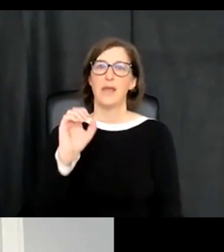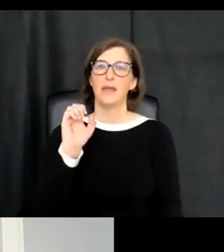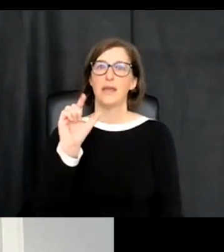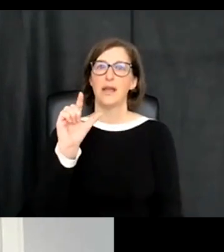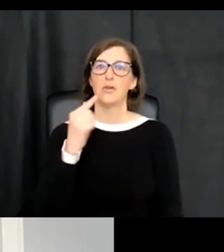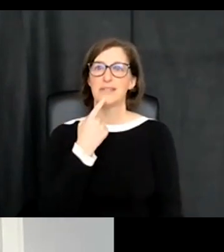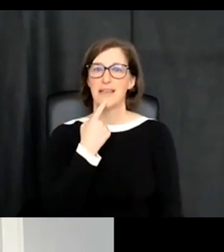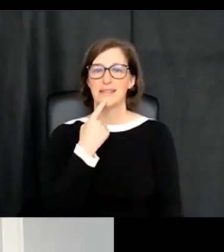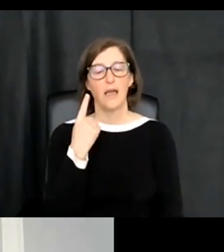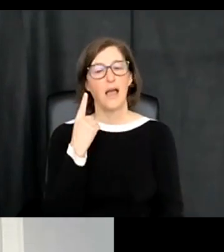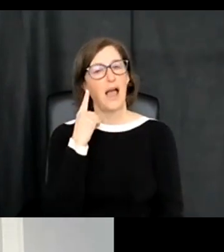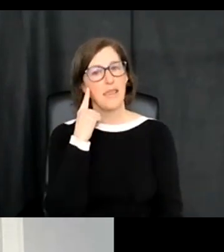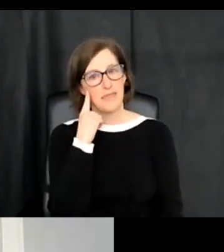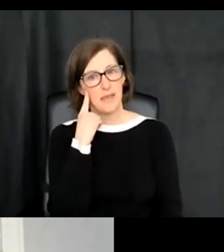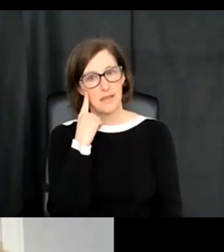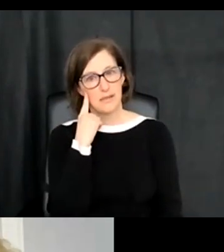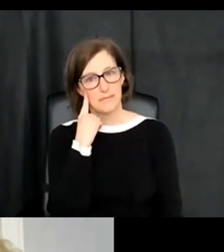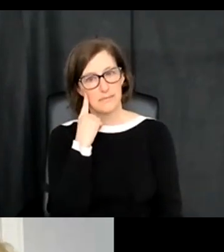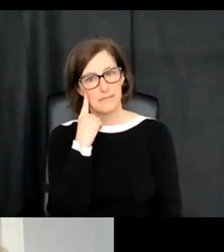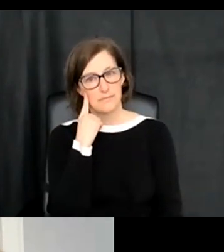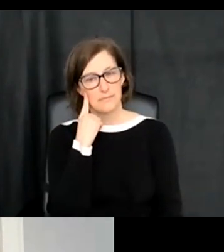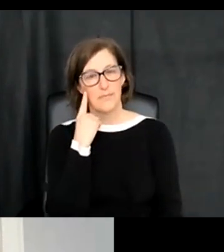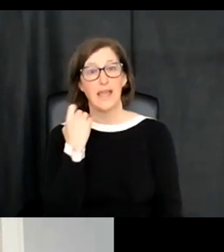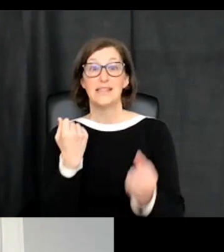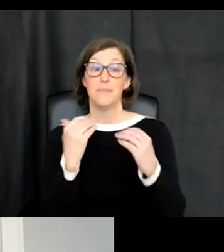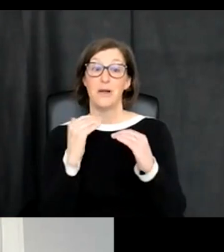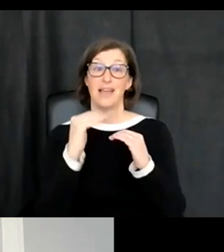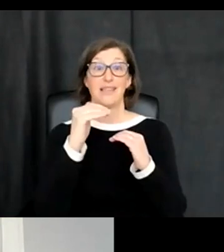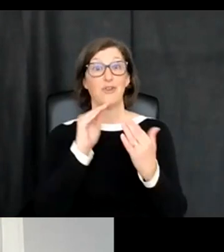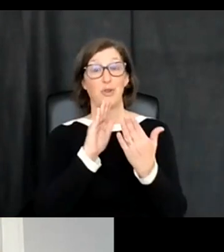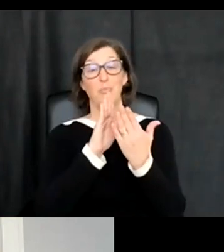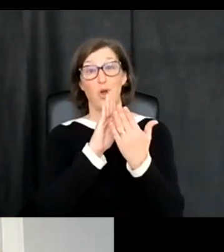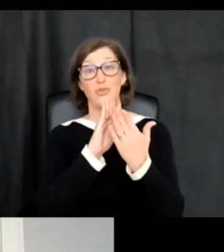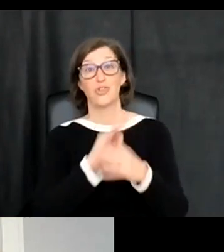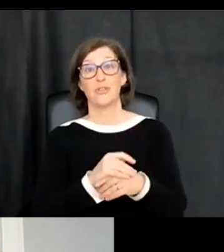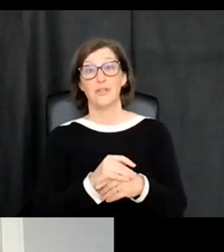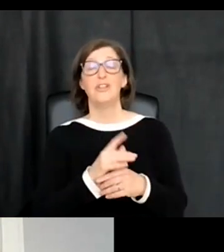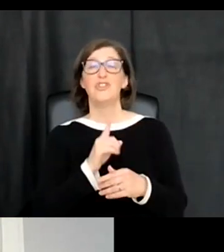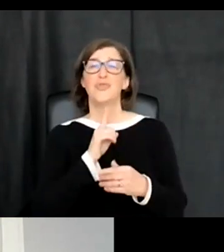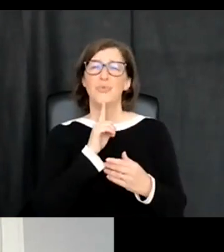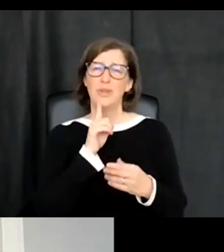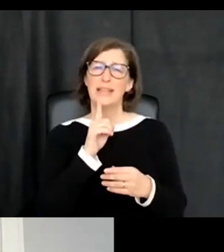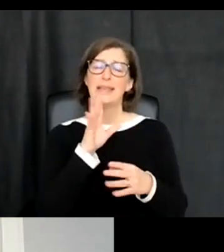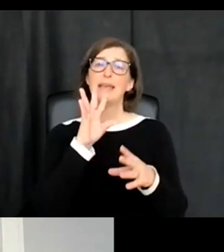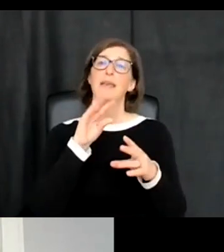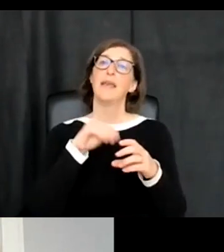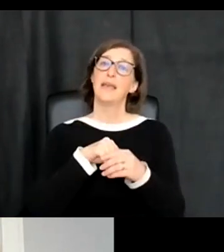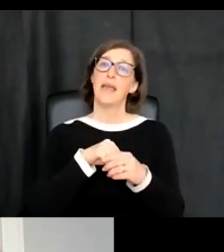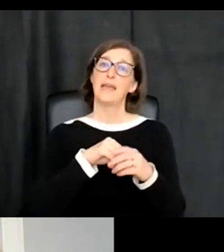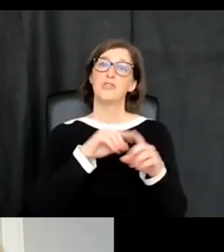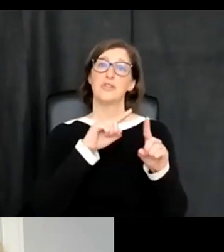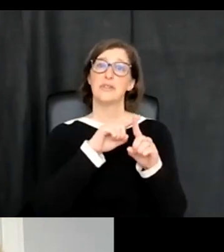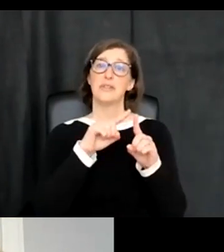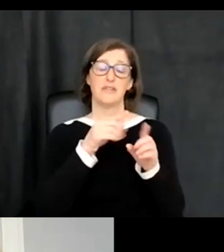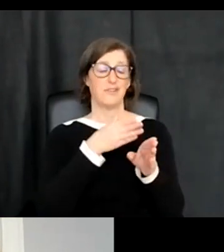I think that it's a multi-level approach, and to really engage the different cadres. I